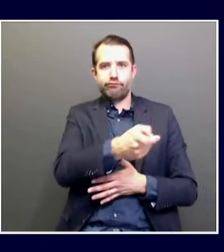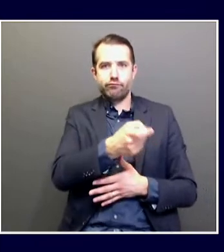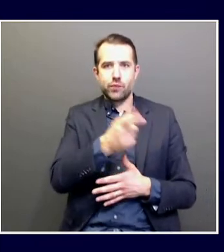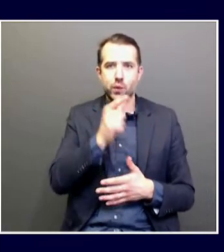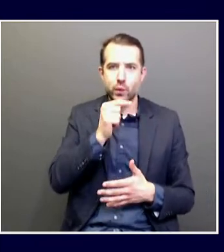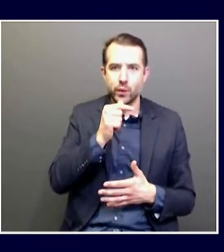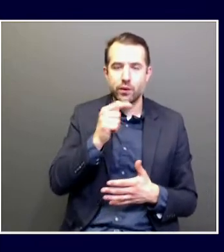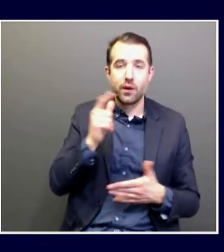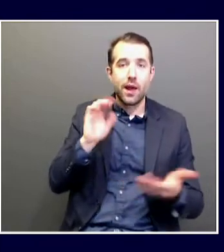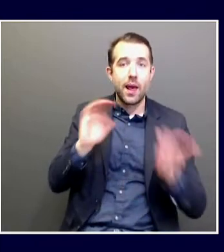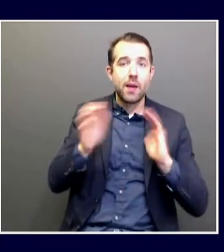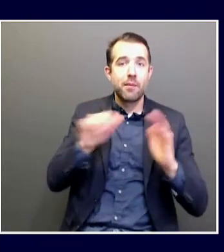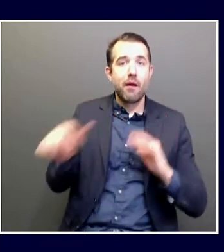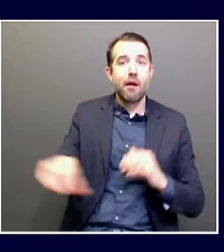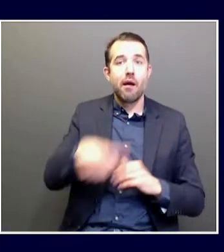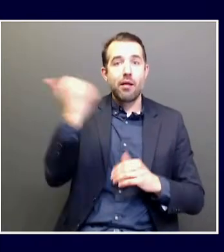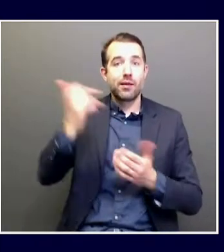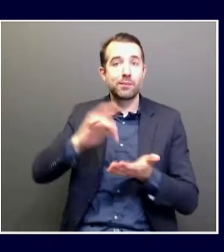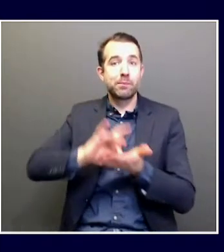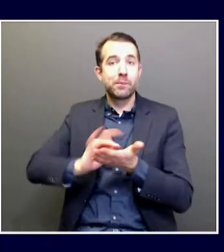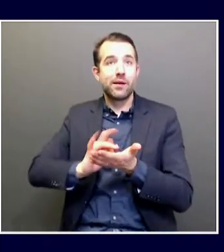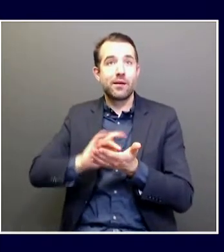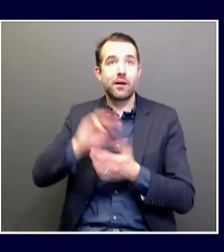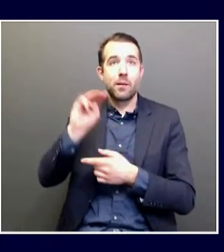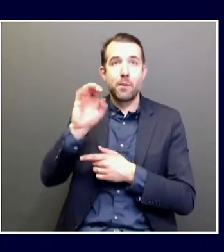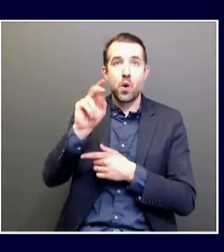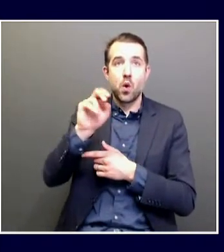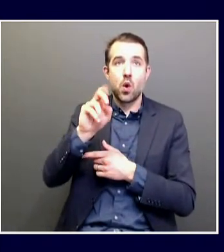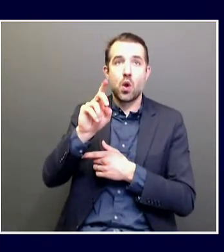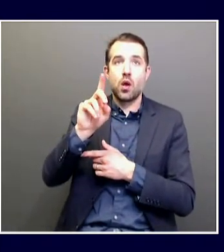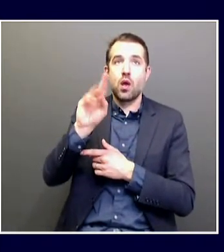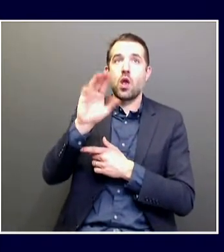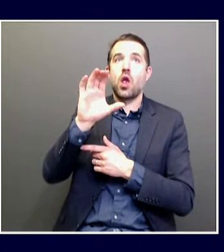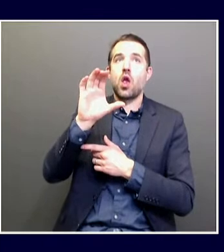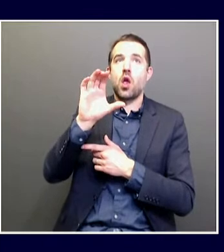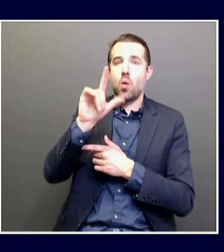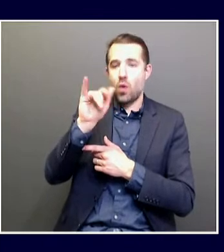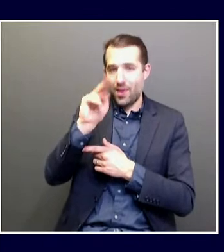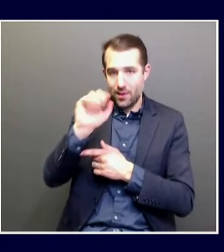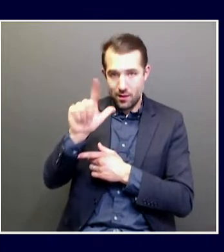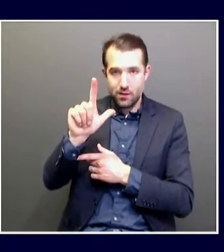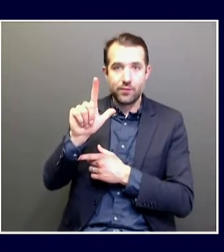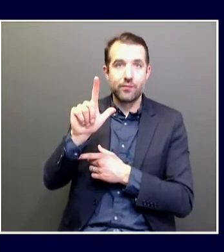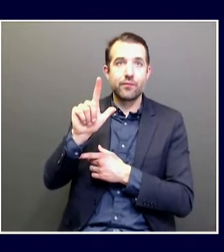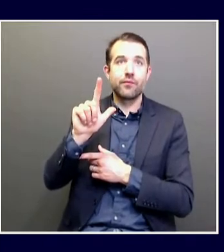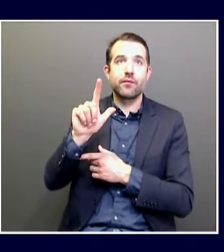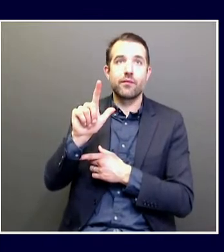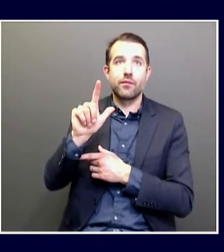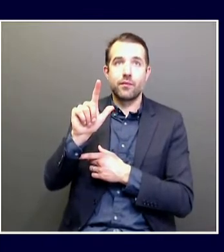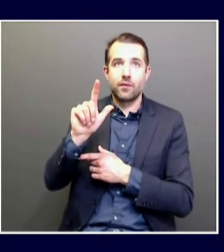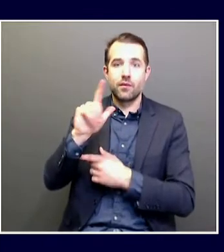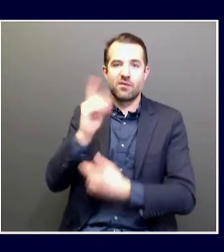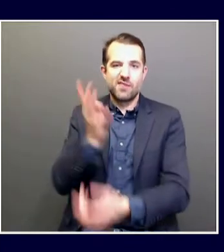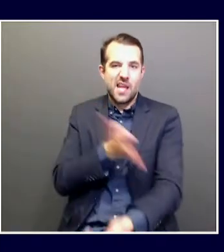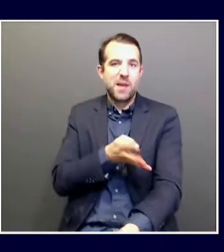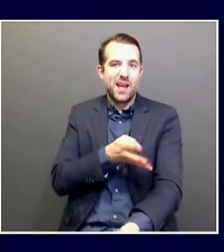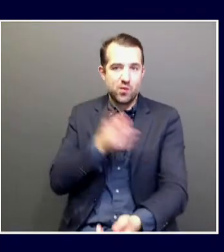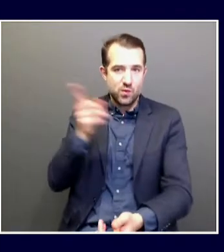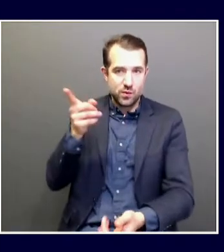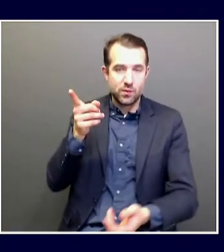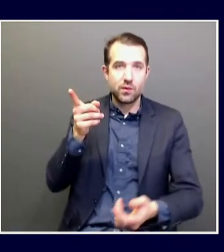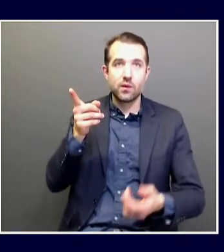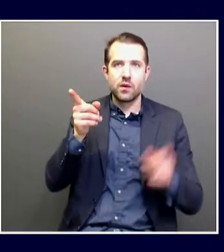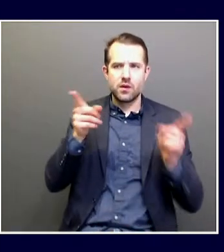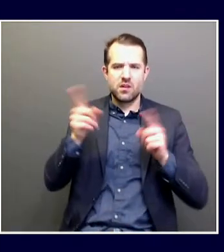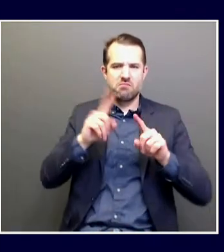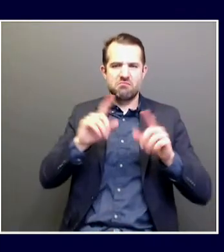antibody? Yep. Great question, Chris. So a couple of notes there on the new approval of this